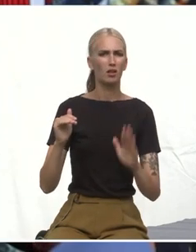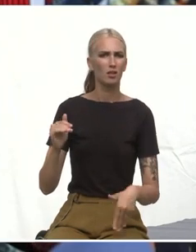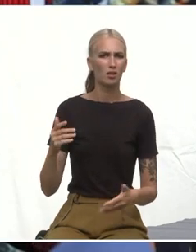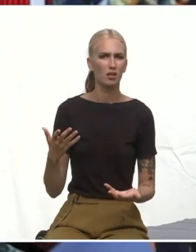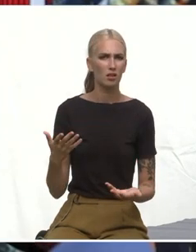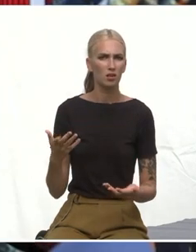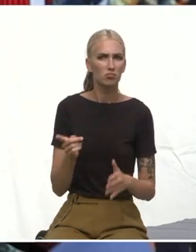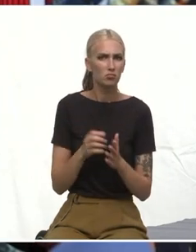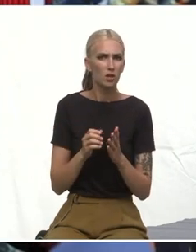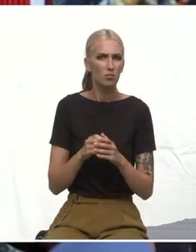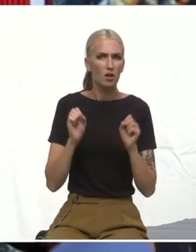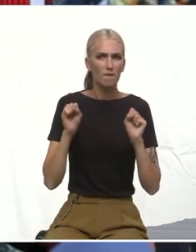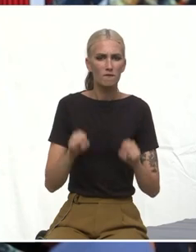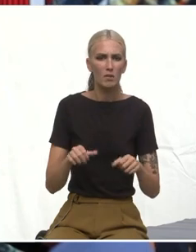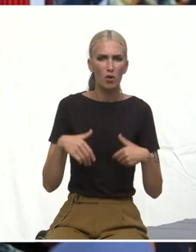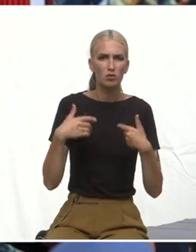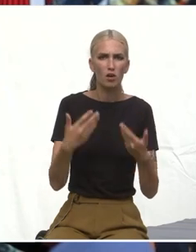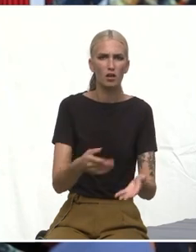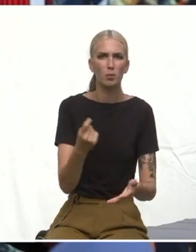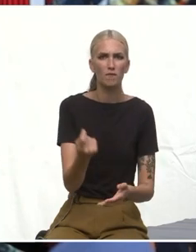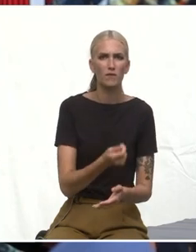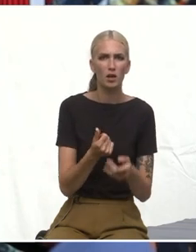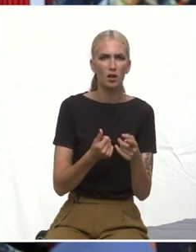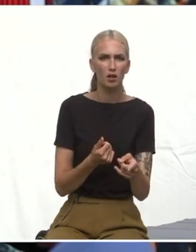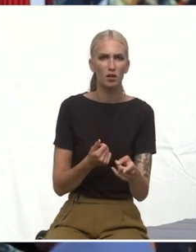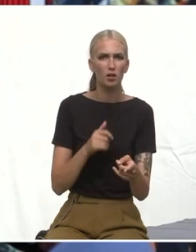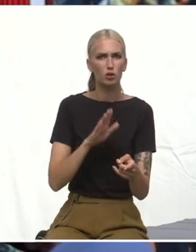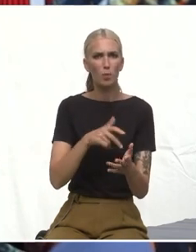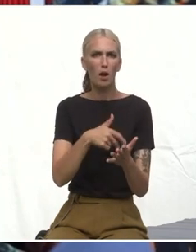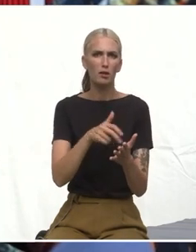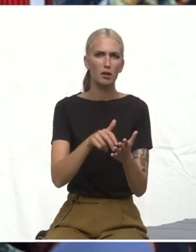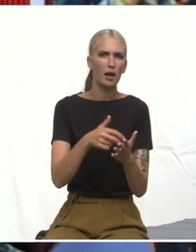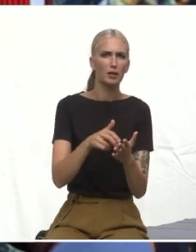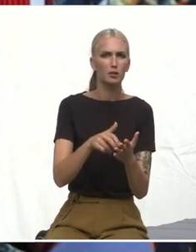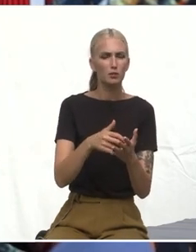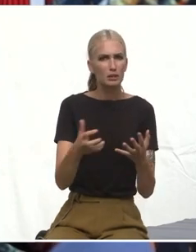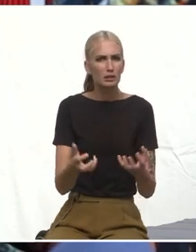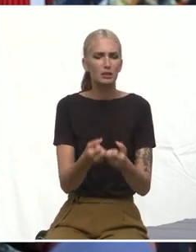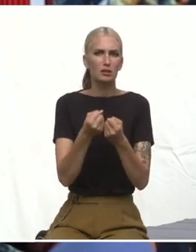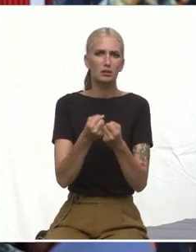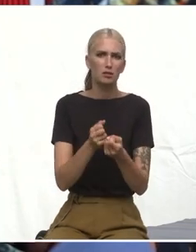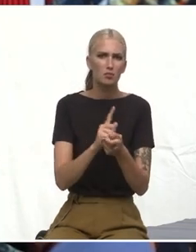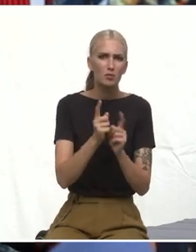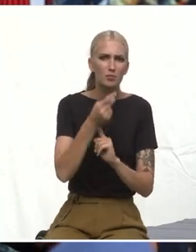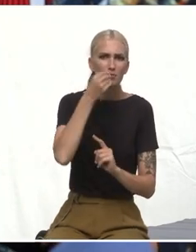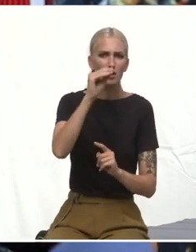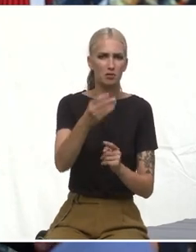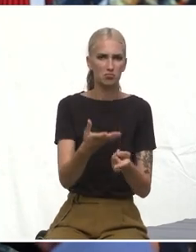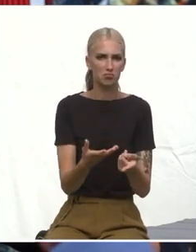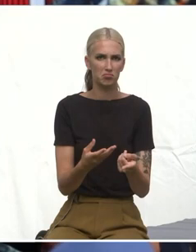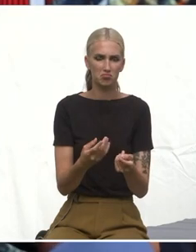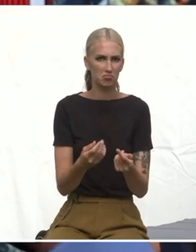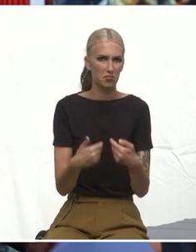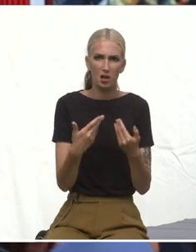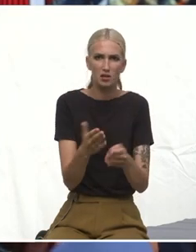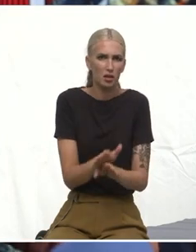them the same opportunity to challenge their behavior, challenge their needs, and we know